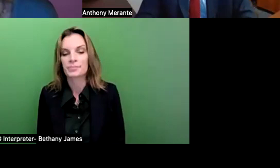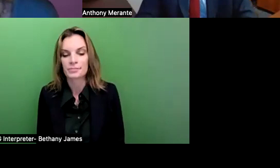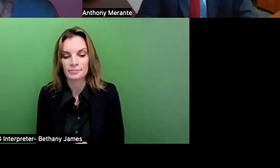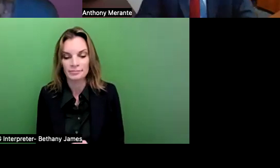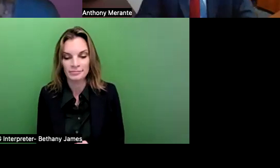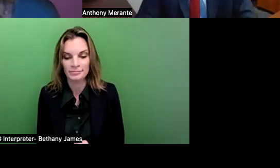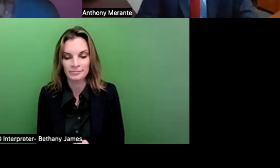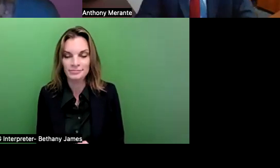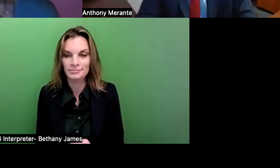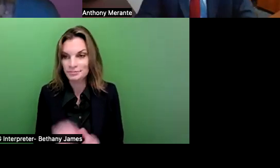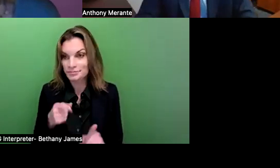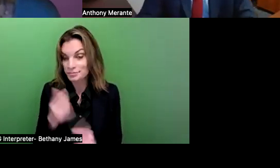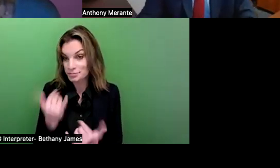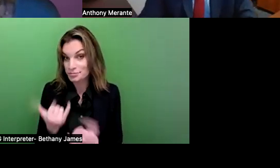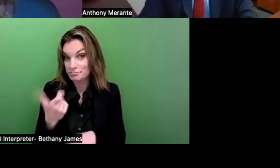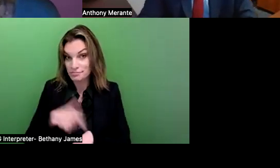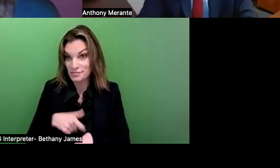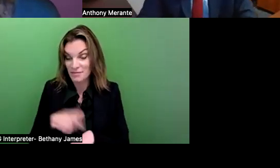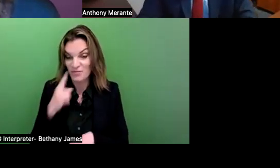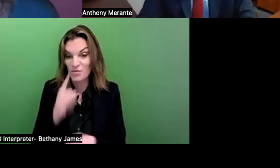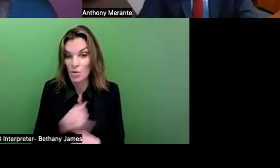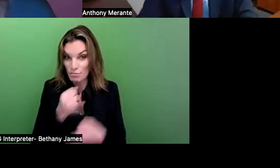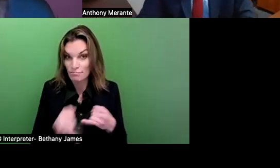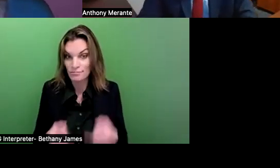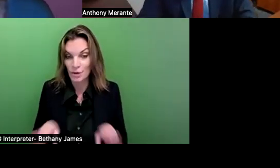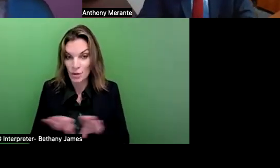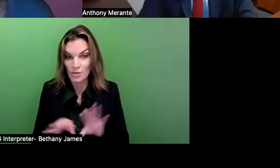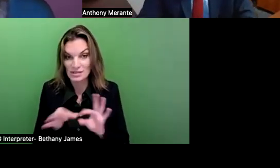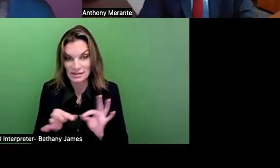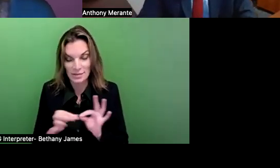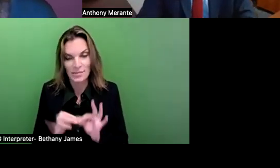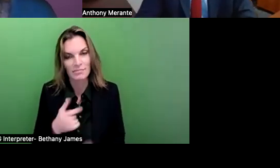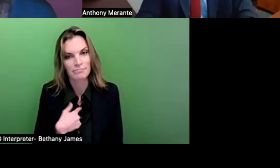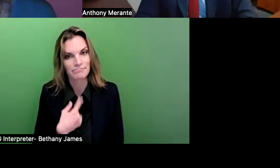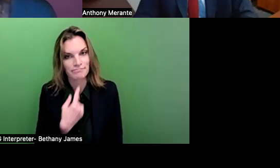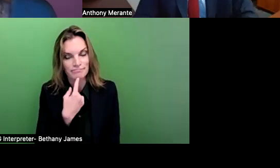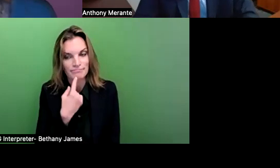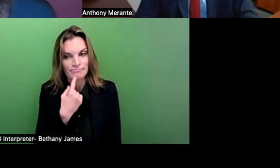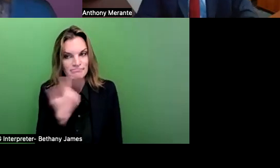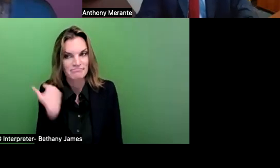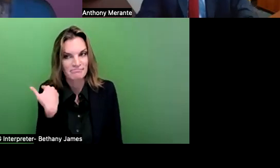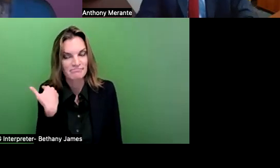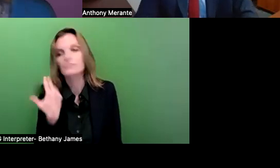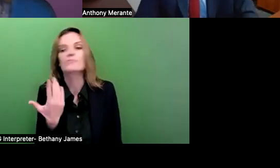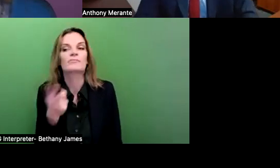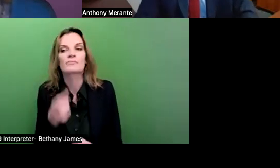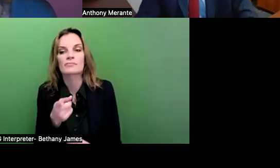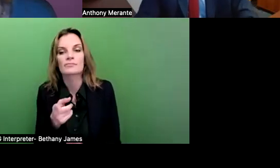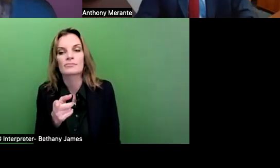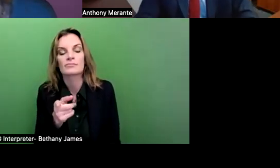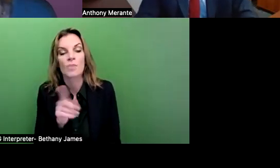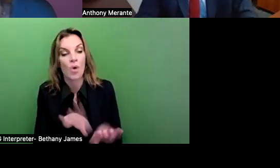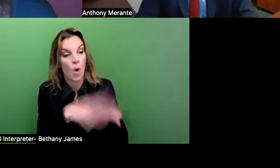but it is now time, gentlemen, for closing statements. As I said earlier, closing statements will be given in the reverse order as the